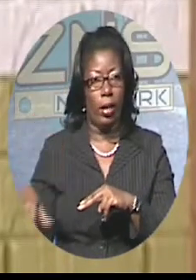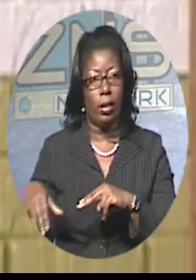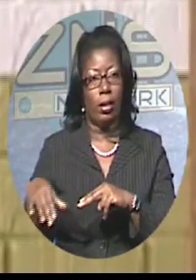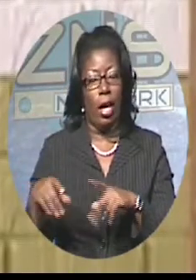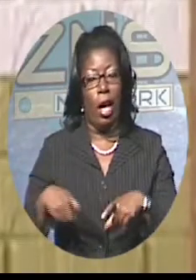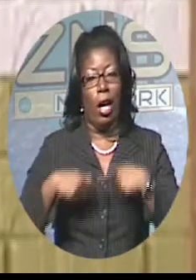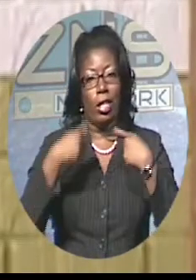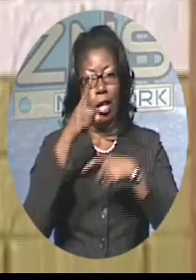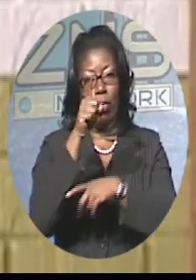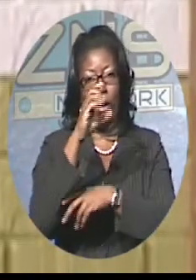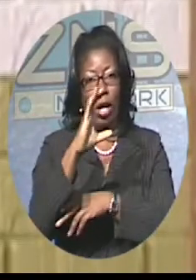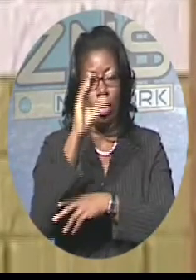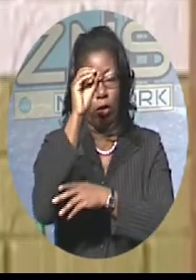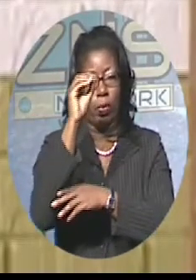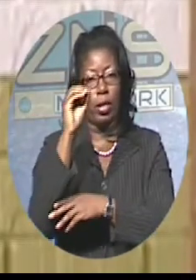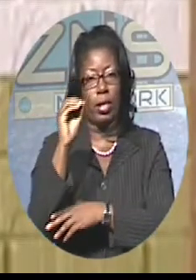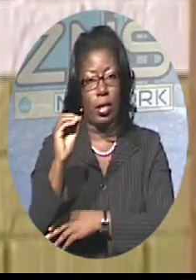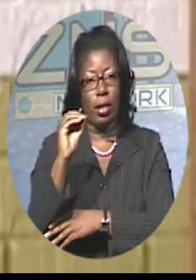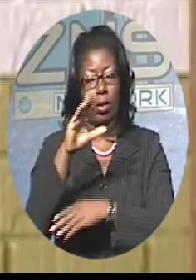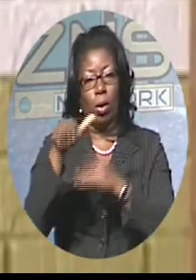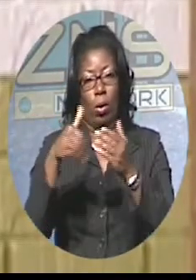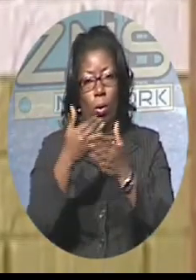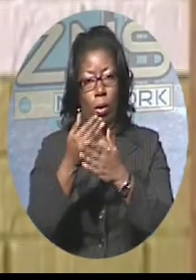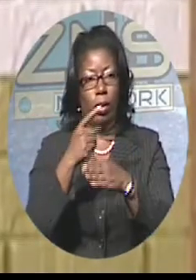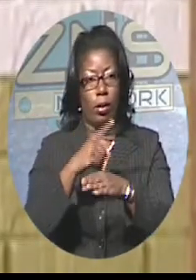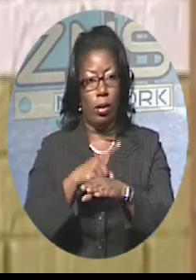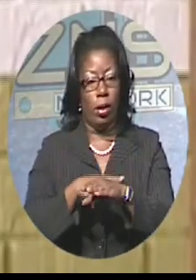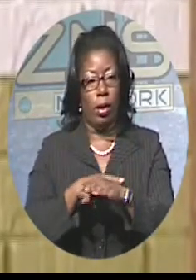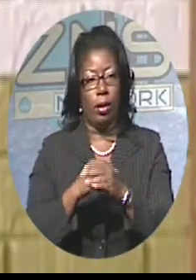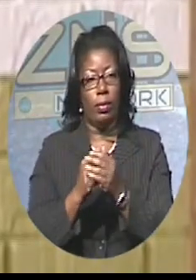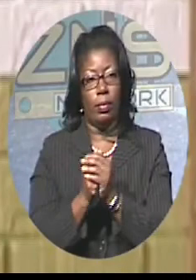give 100% 100% of the time.